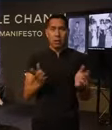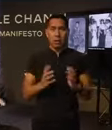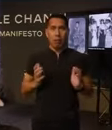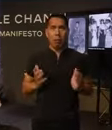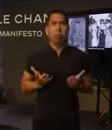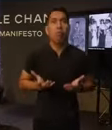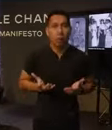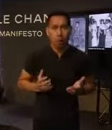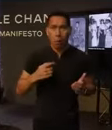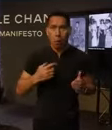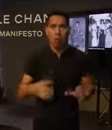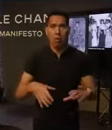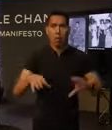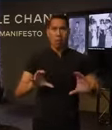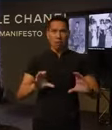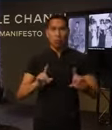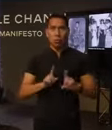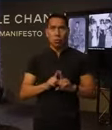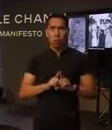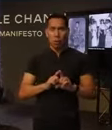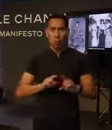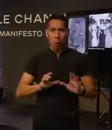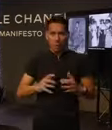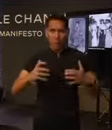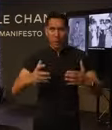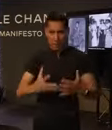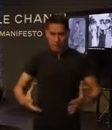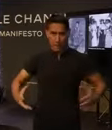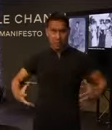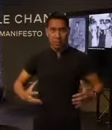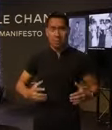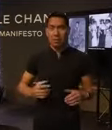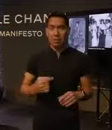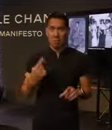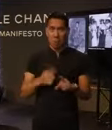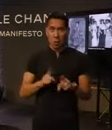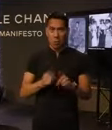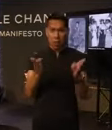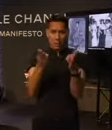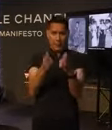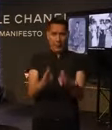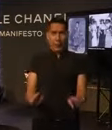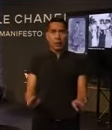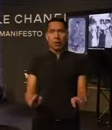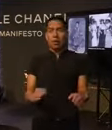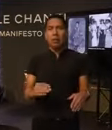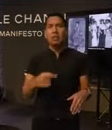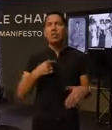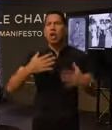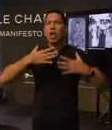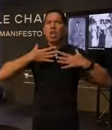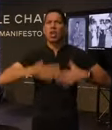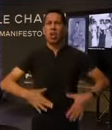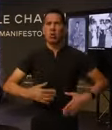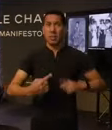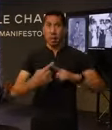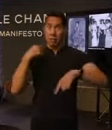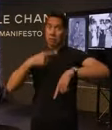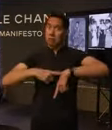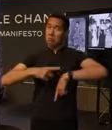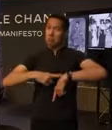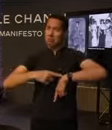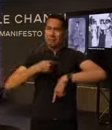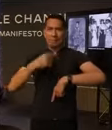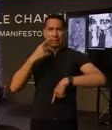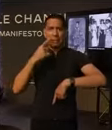the derriere protrude, handspan waist. And the clothing was very, I suppose